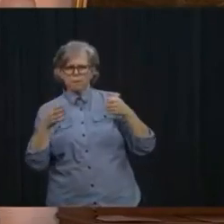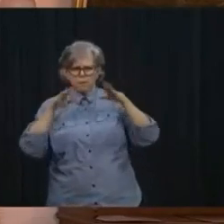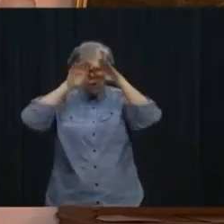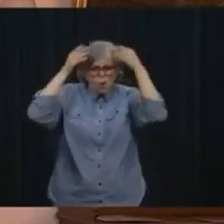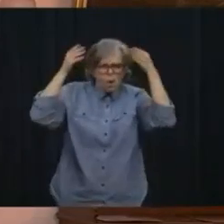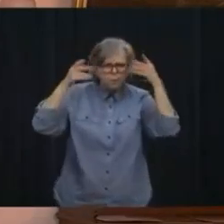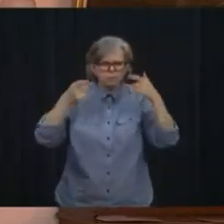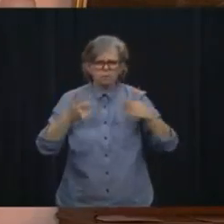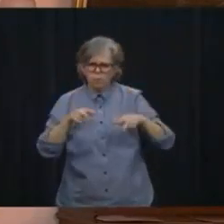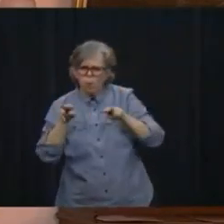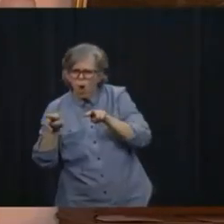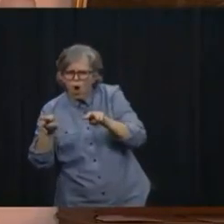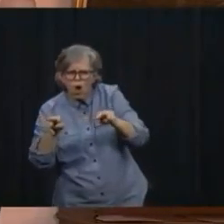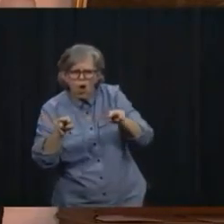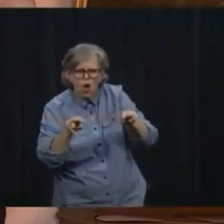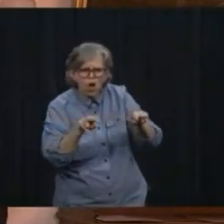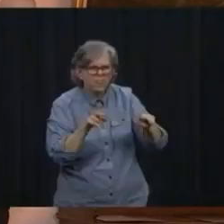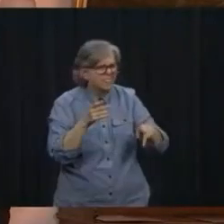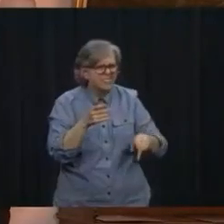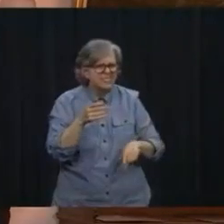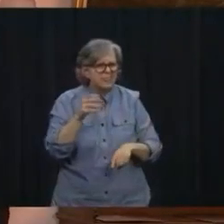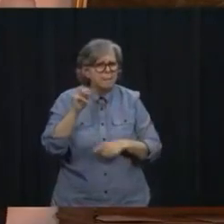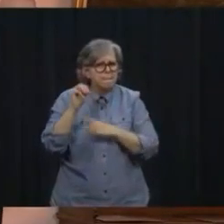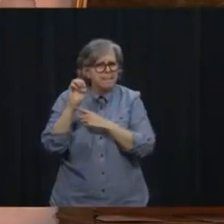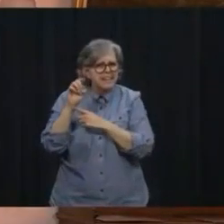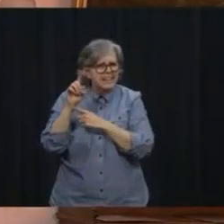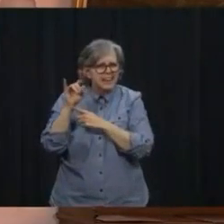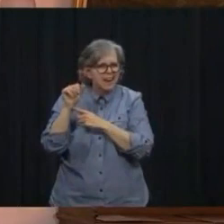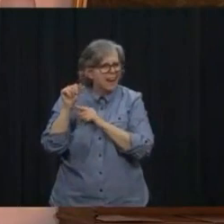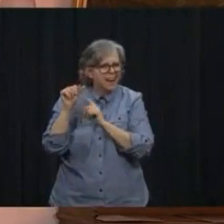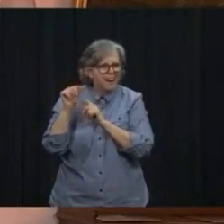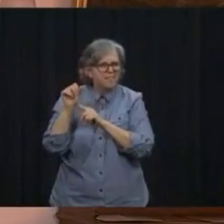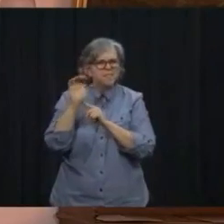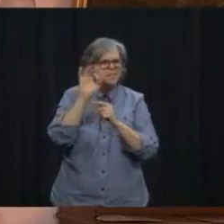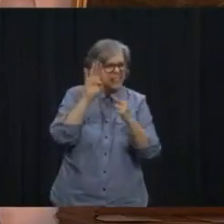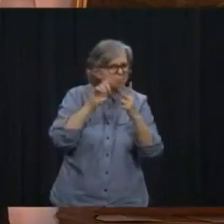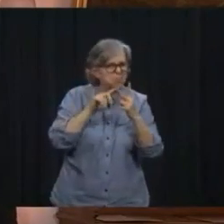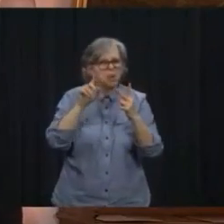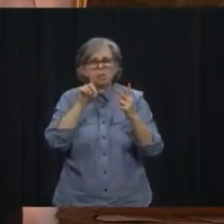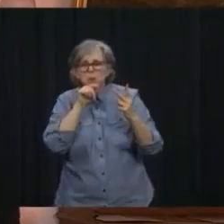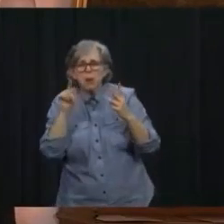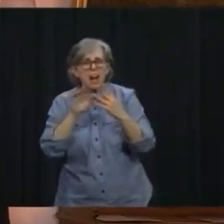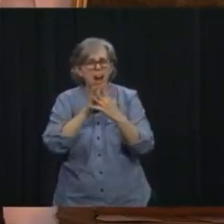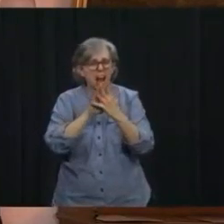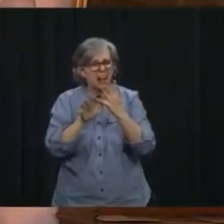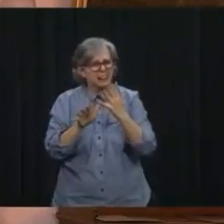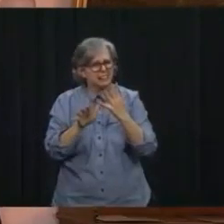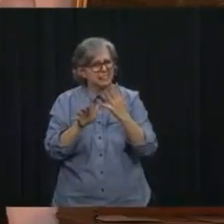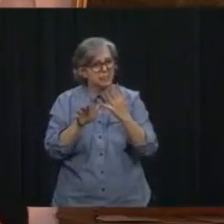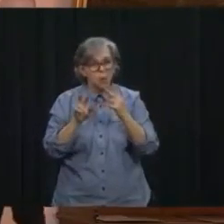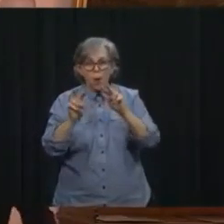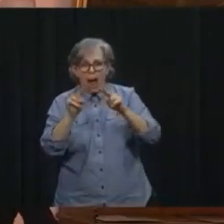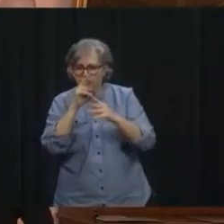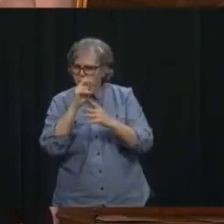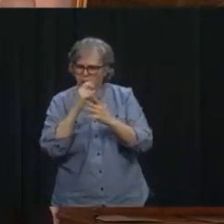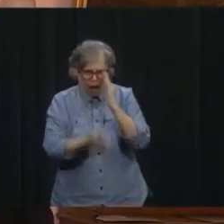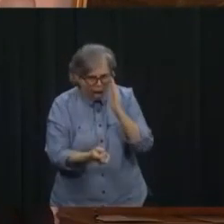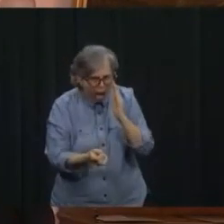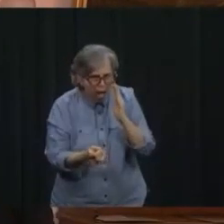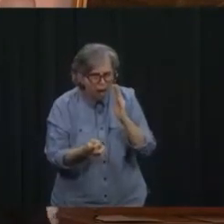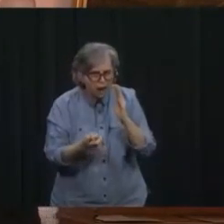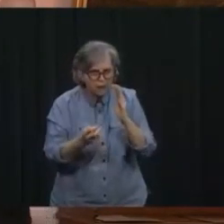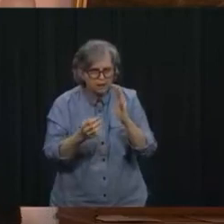and families. And these tips can be found online, and more tips as well. The first thing for all of us to